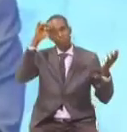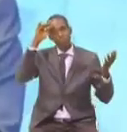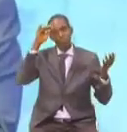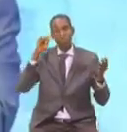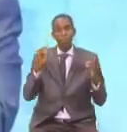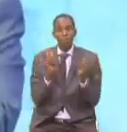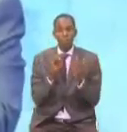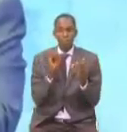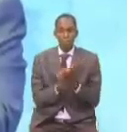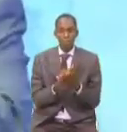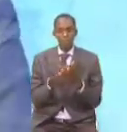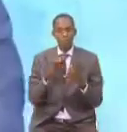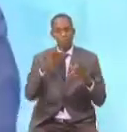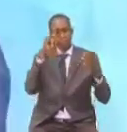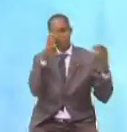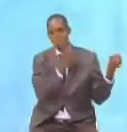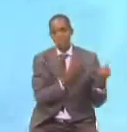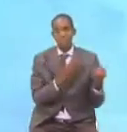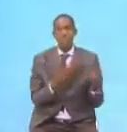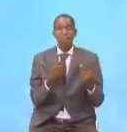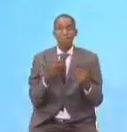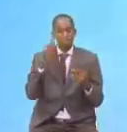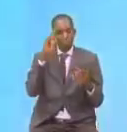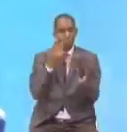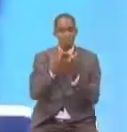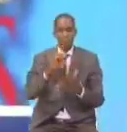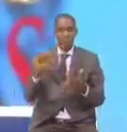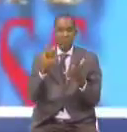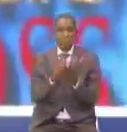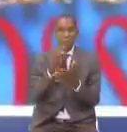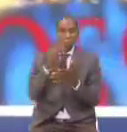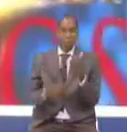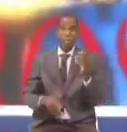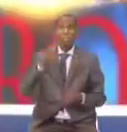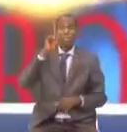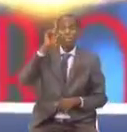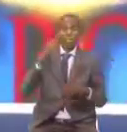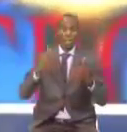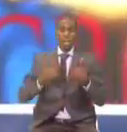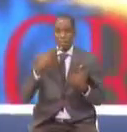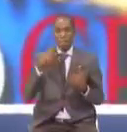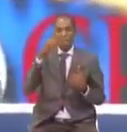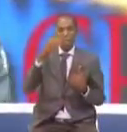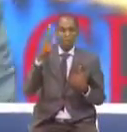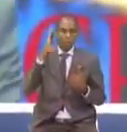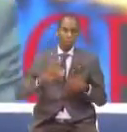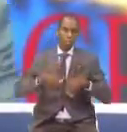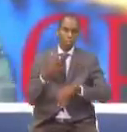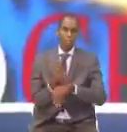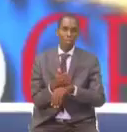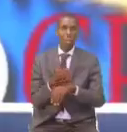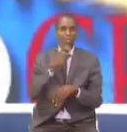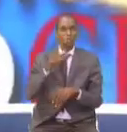with that trust, believing that what he has said, he will confirm. He'll